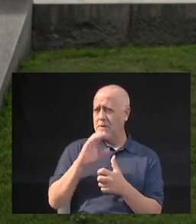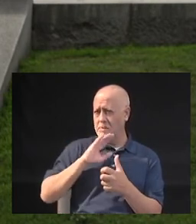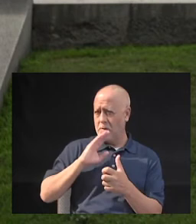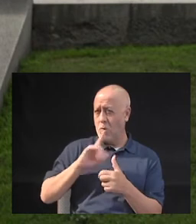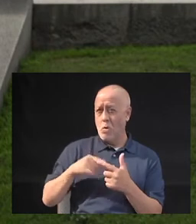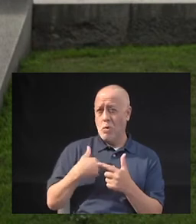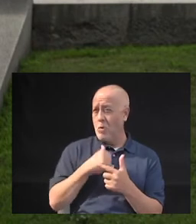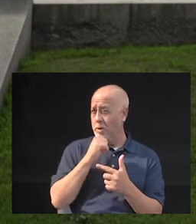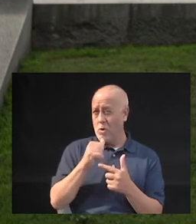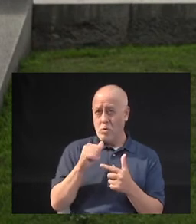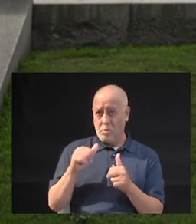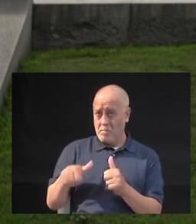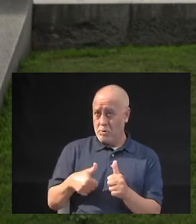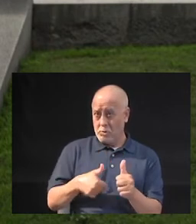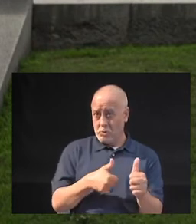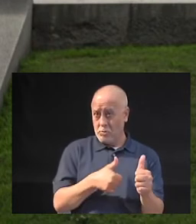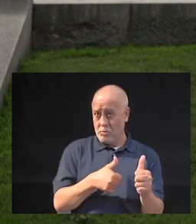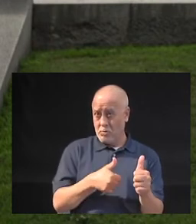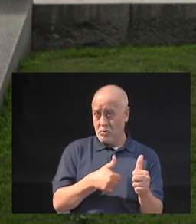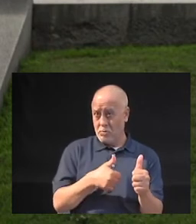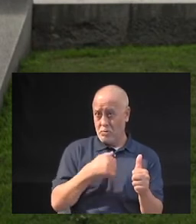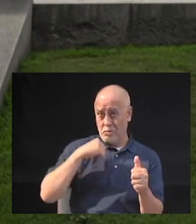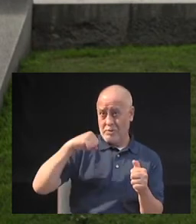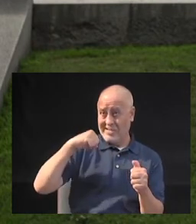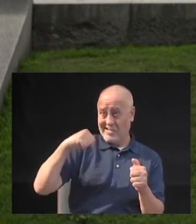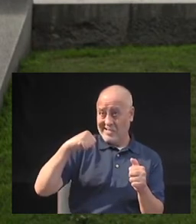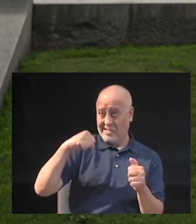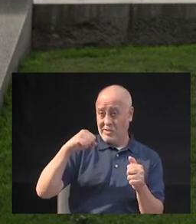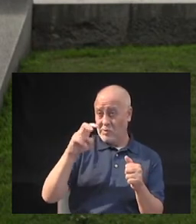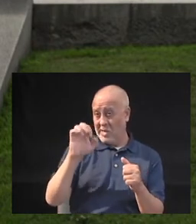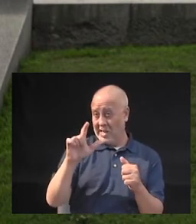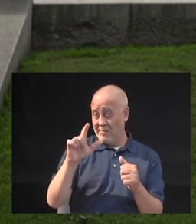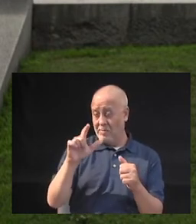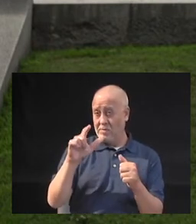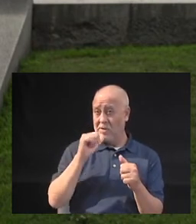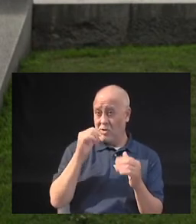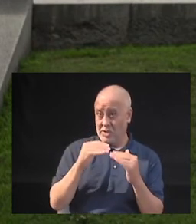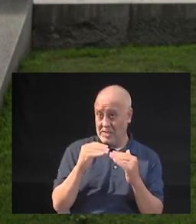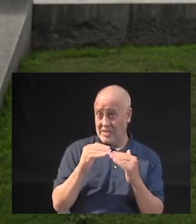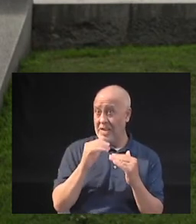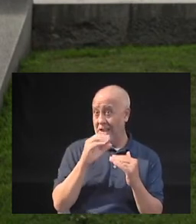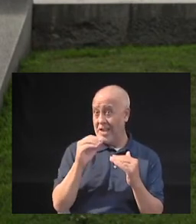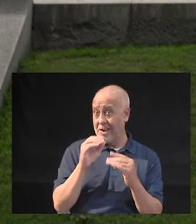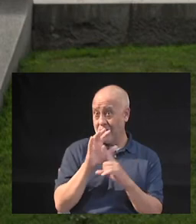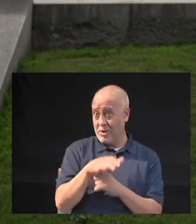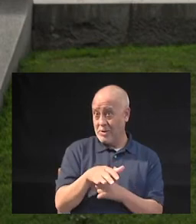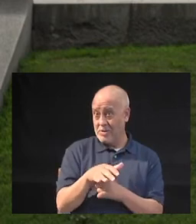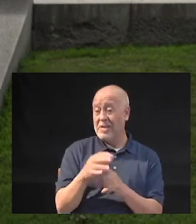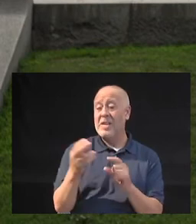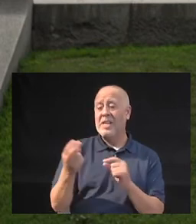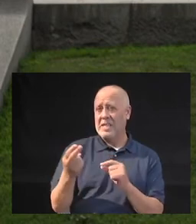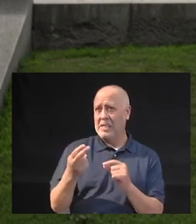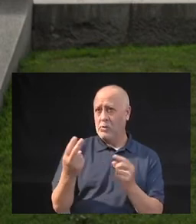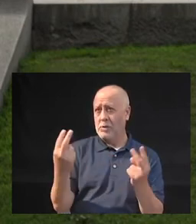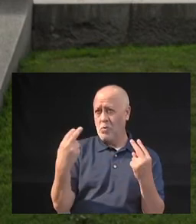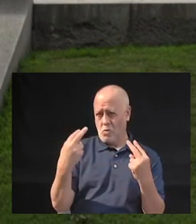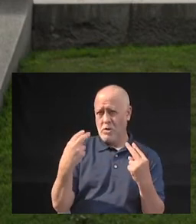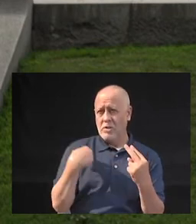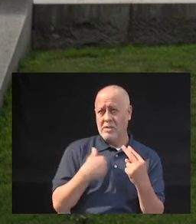when we don't pursue the resistance to evil, injustice, and oppression, history has its eyes on